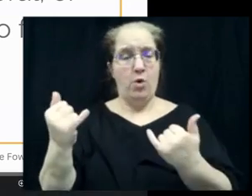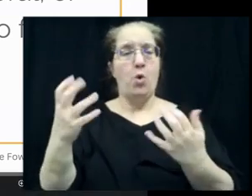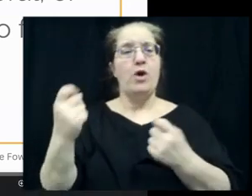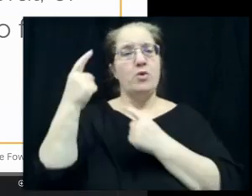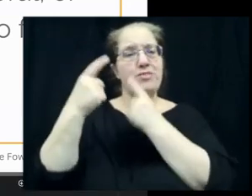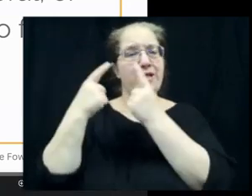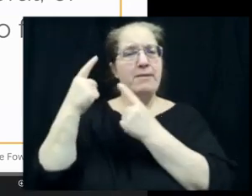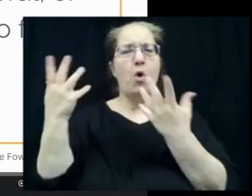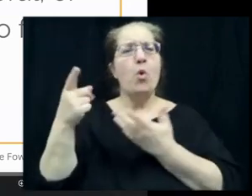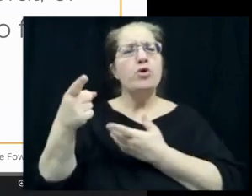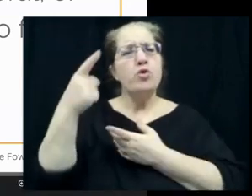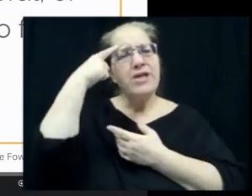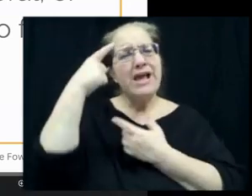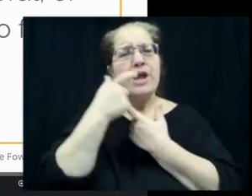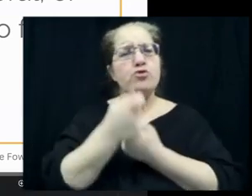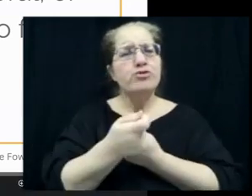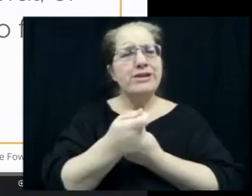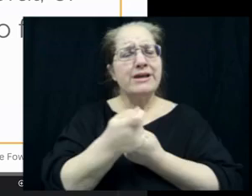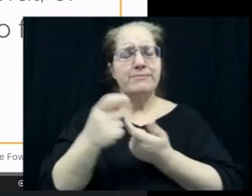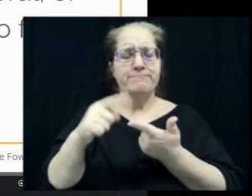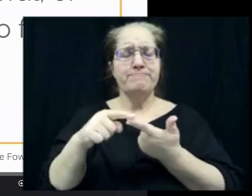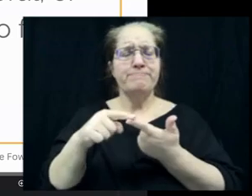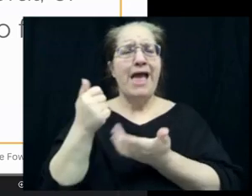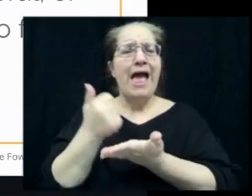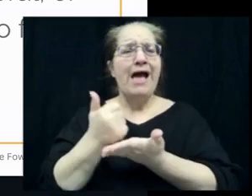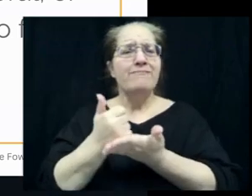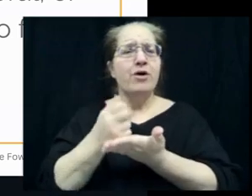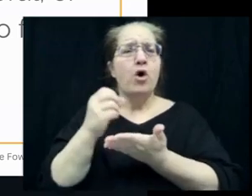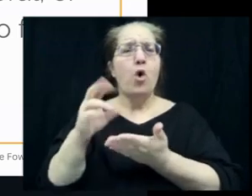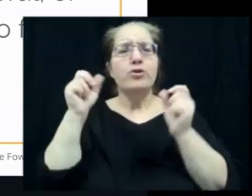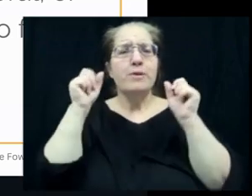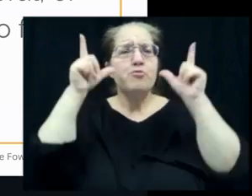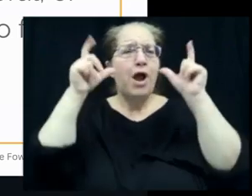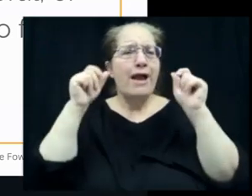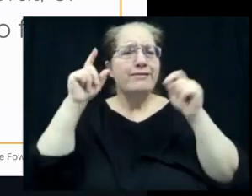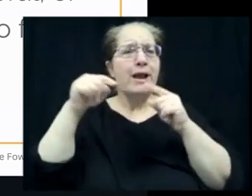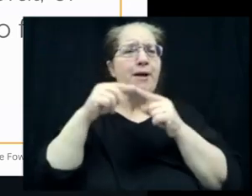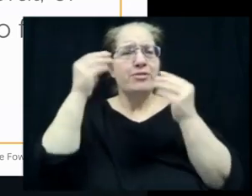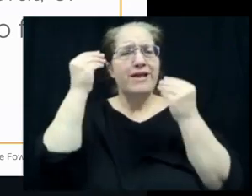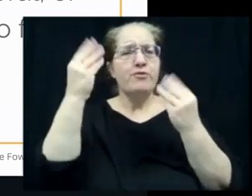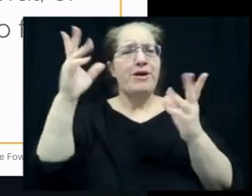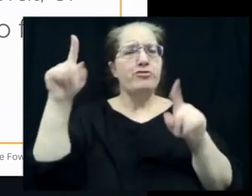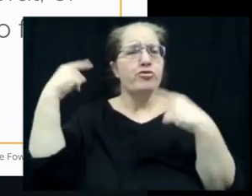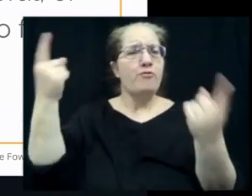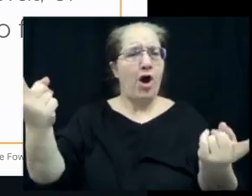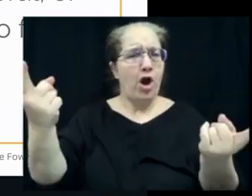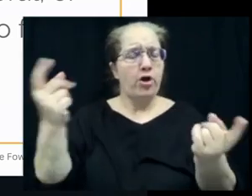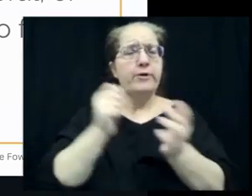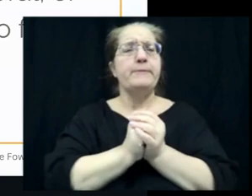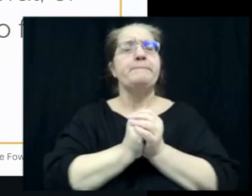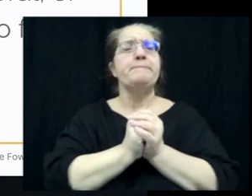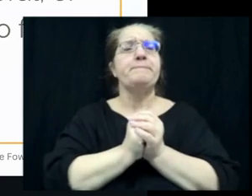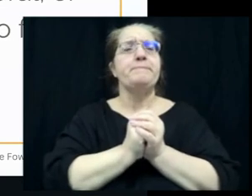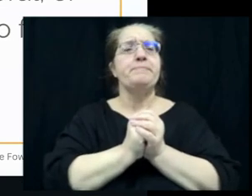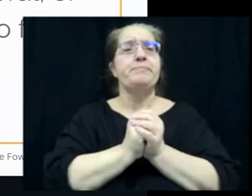reflect on what did you find interesting, helpful, or surprising about the information so far? And so what we would